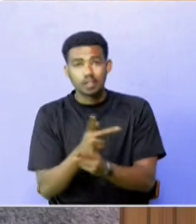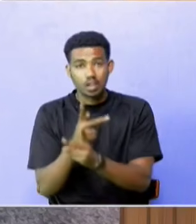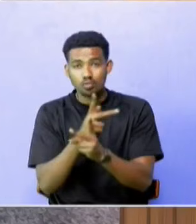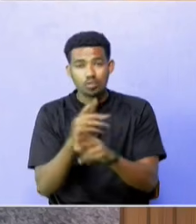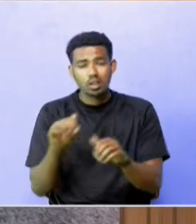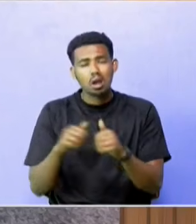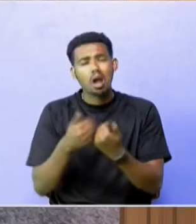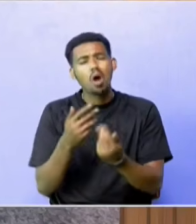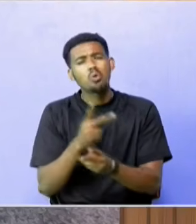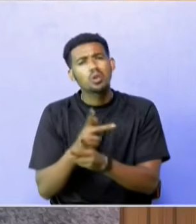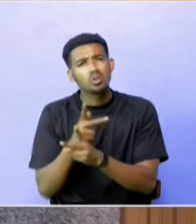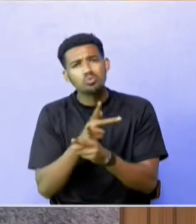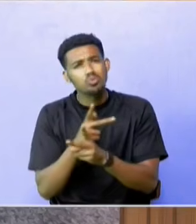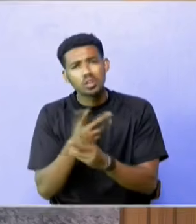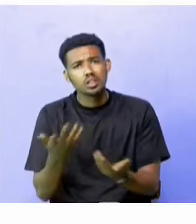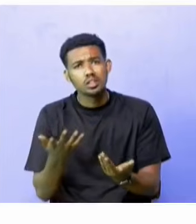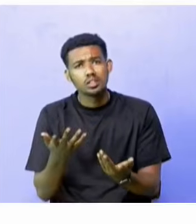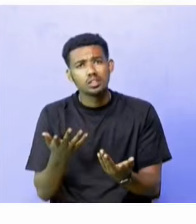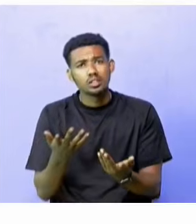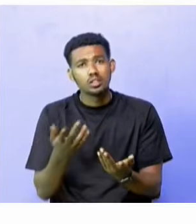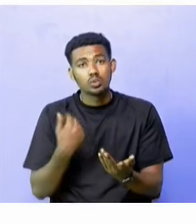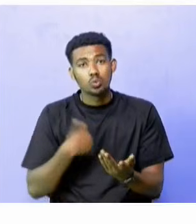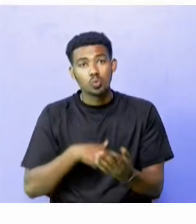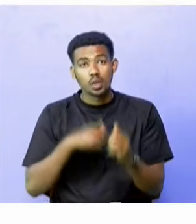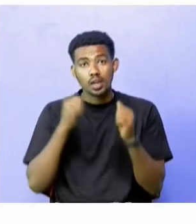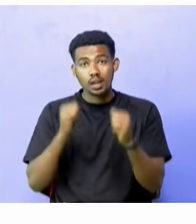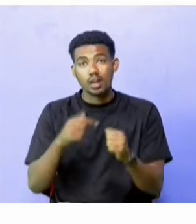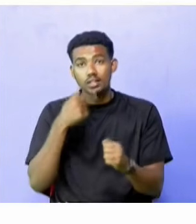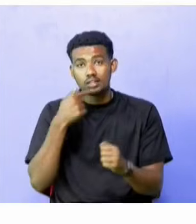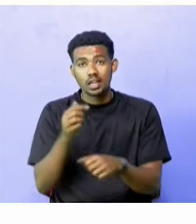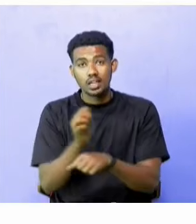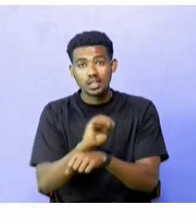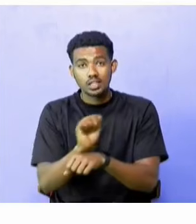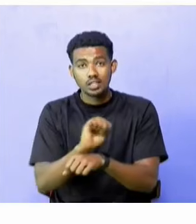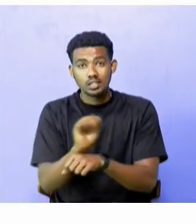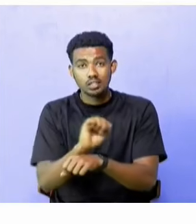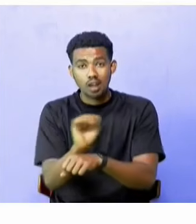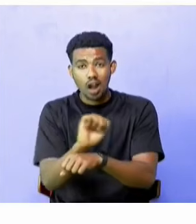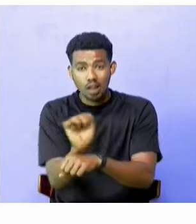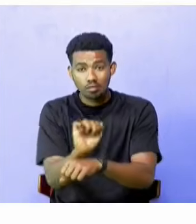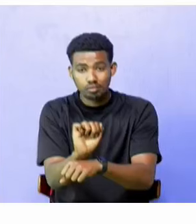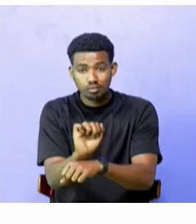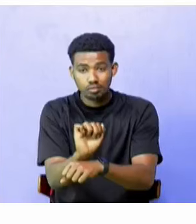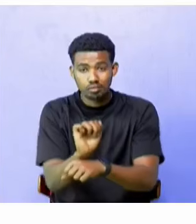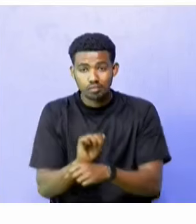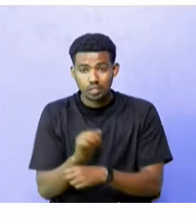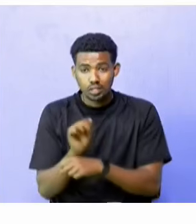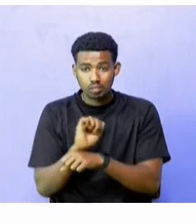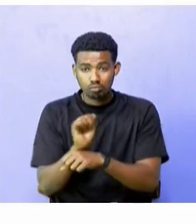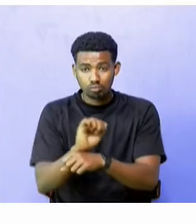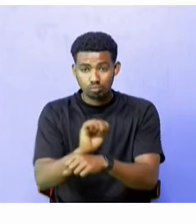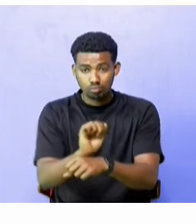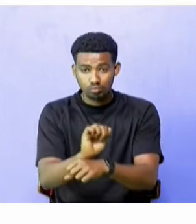carefully? Like, for example, you may say what? He drives He drives